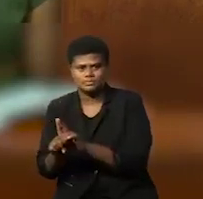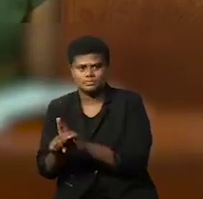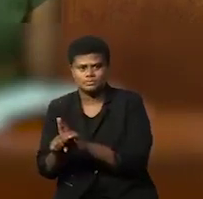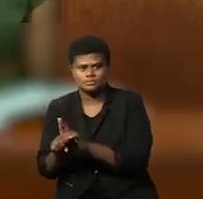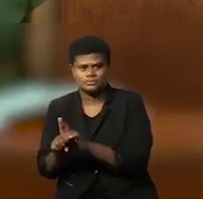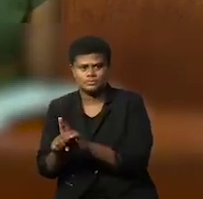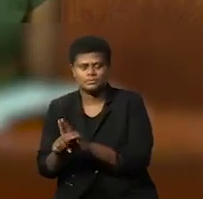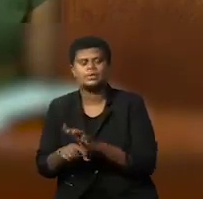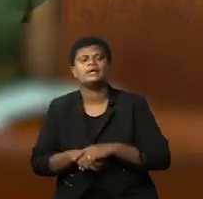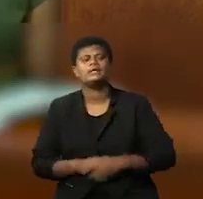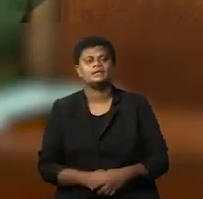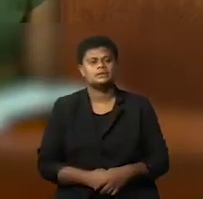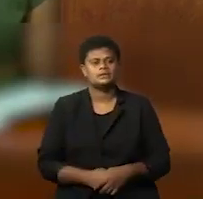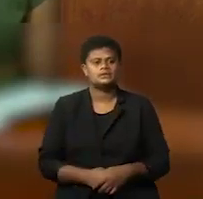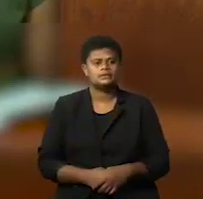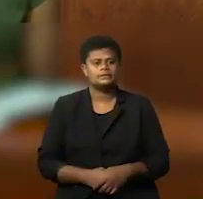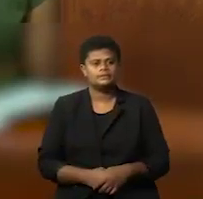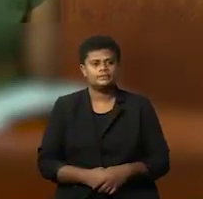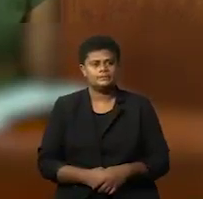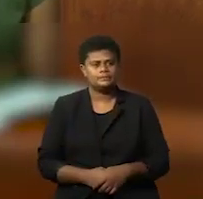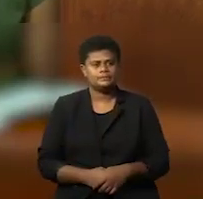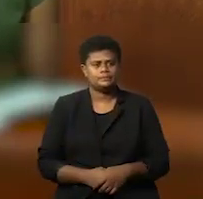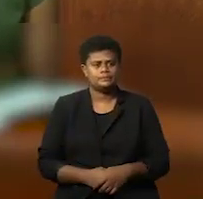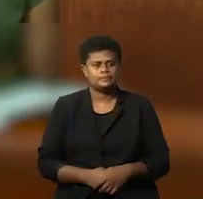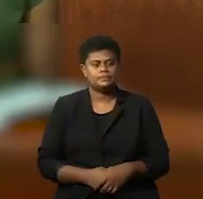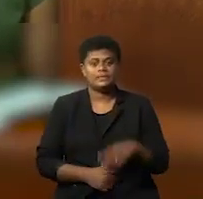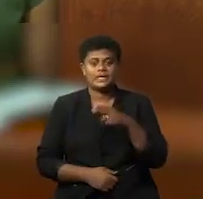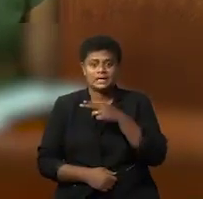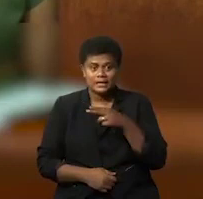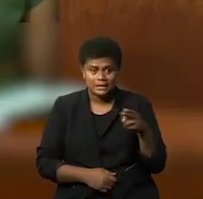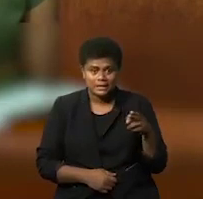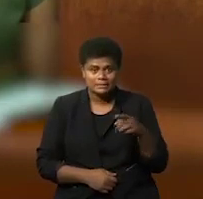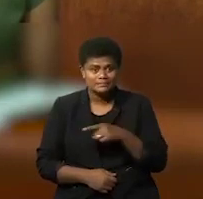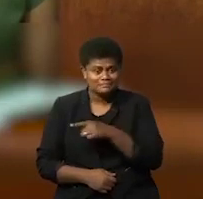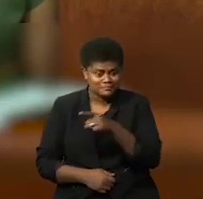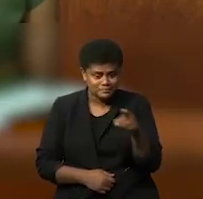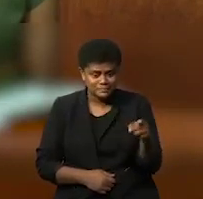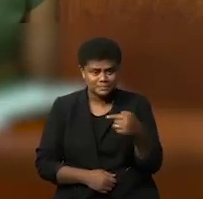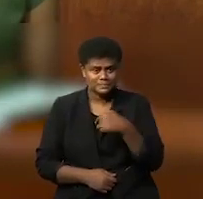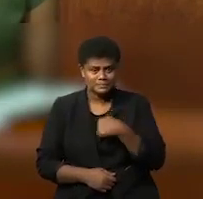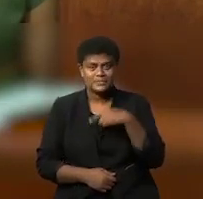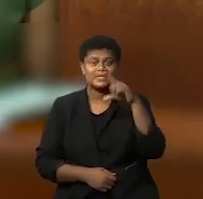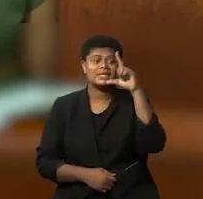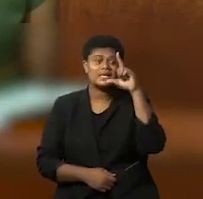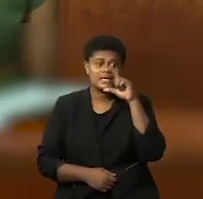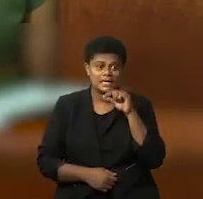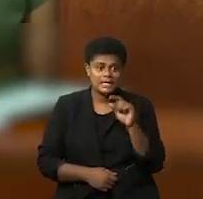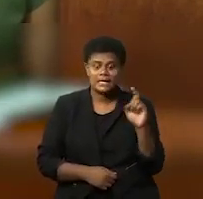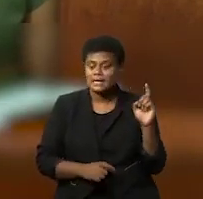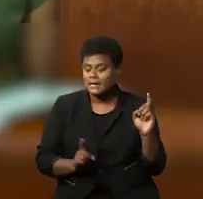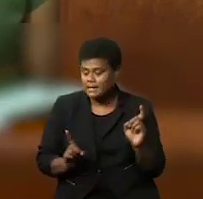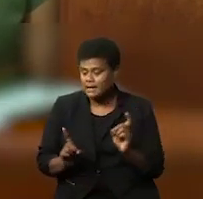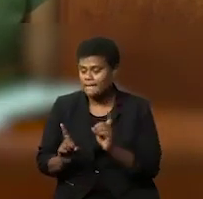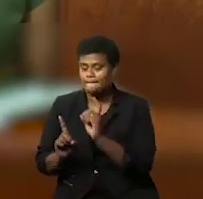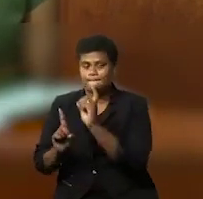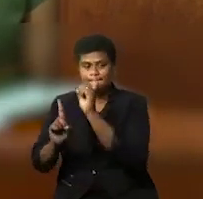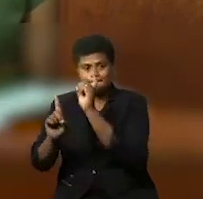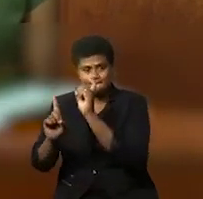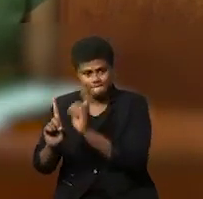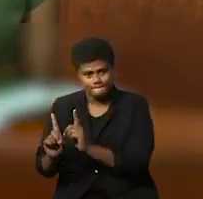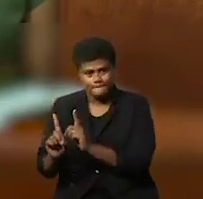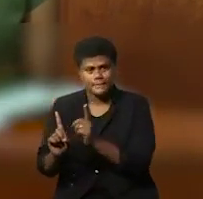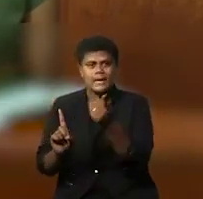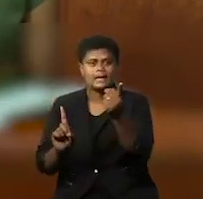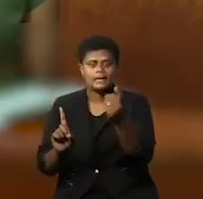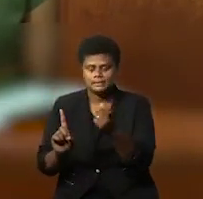Okay? Now it is says here in verse 22 that we can come into, you have come into